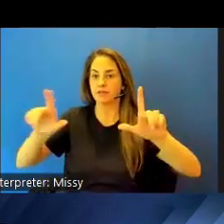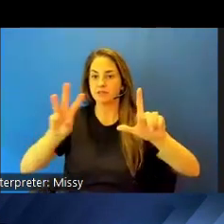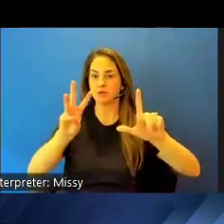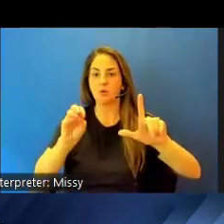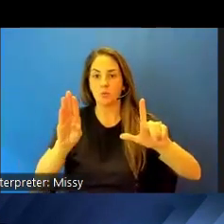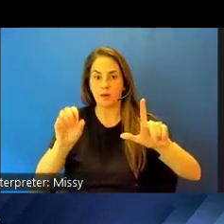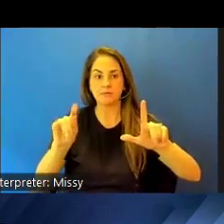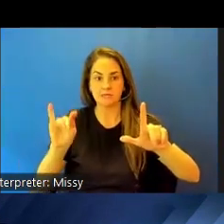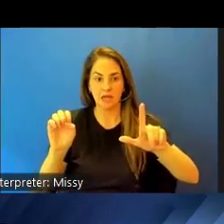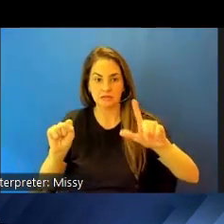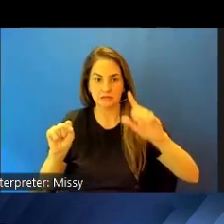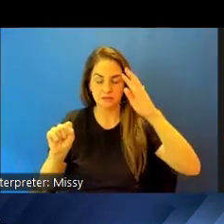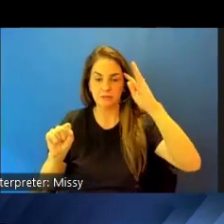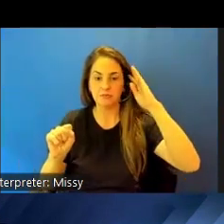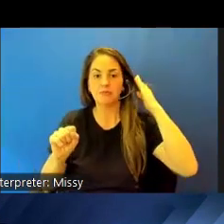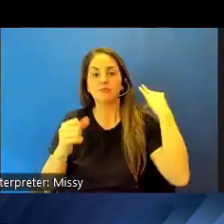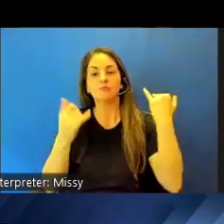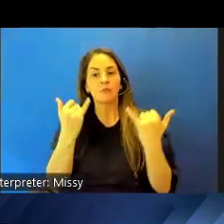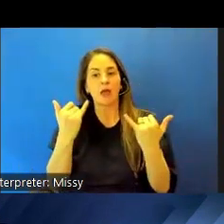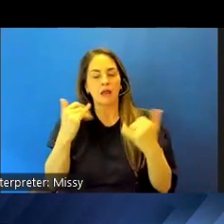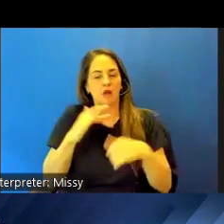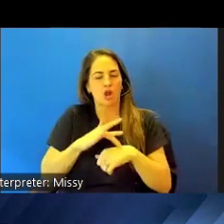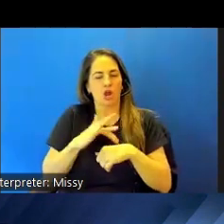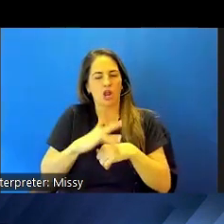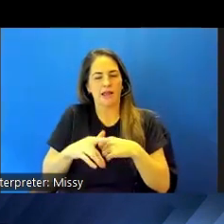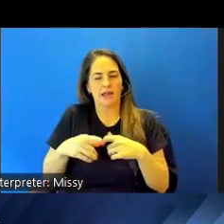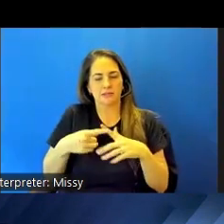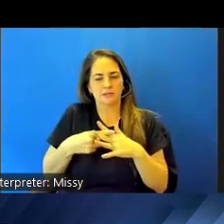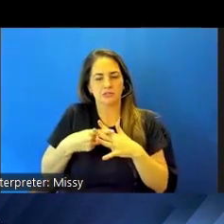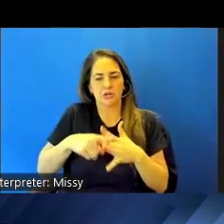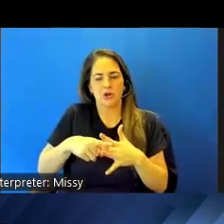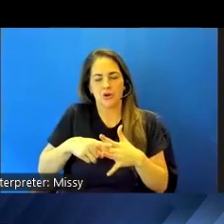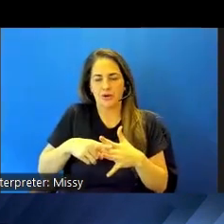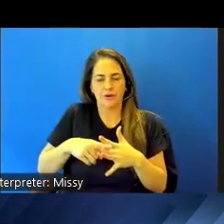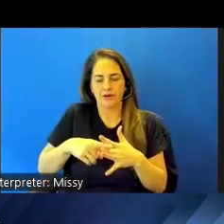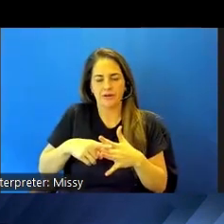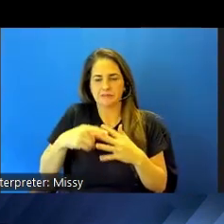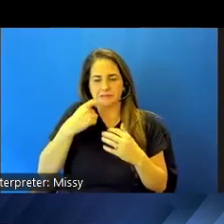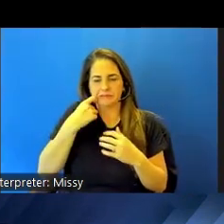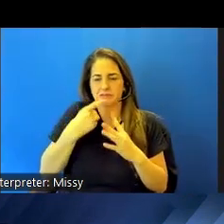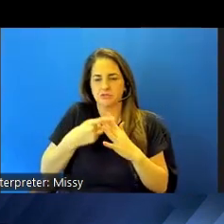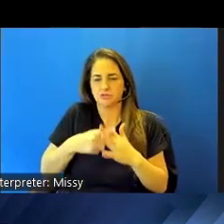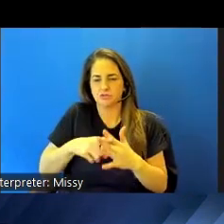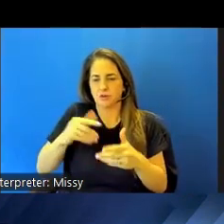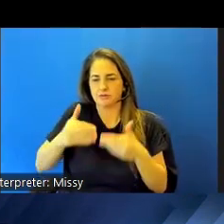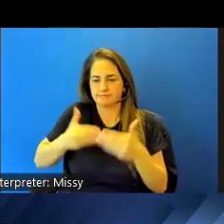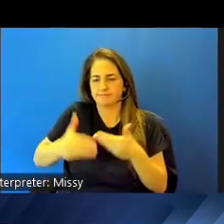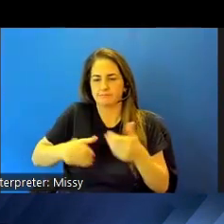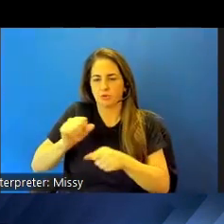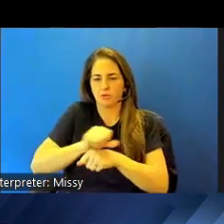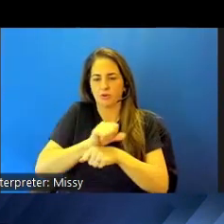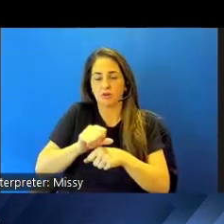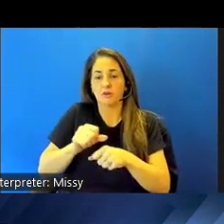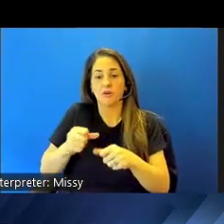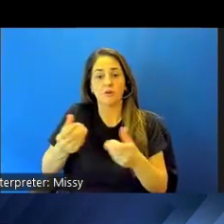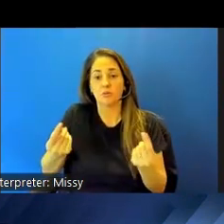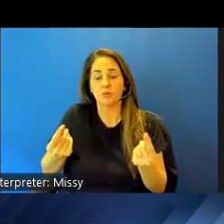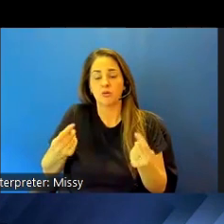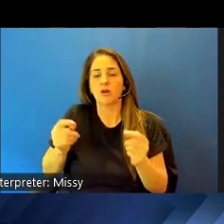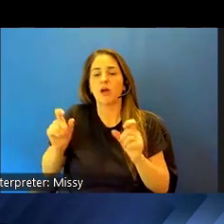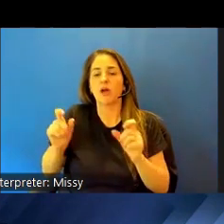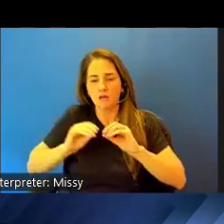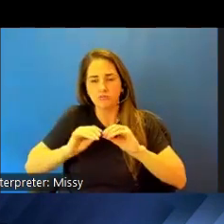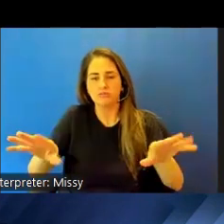website. So we're in the early stages of our goals around this work, starting with a survey to establish some